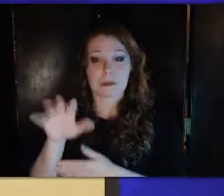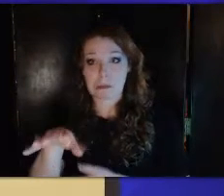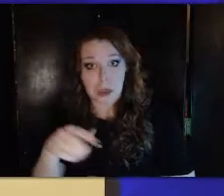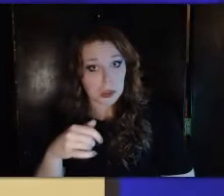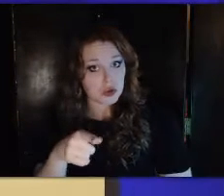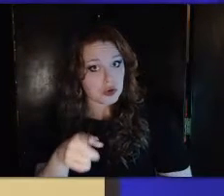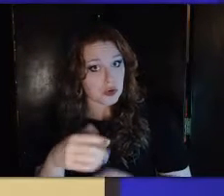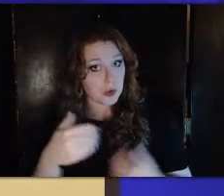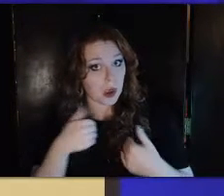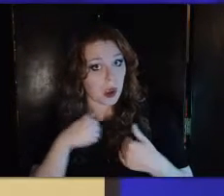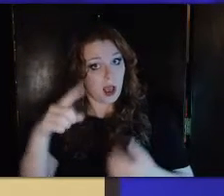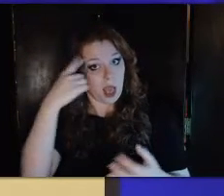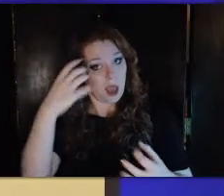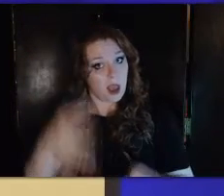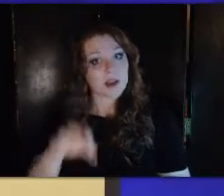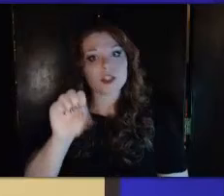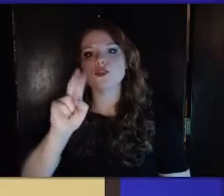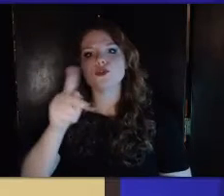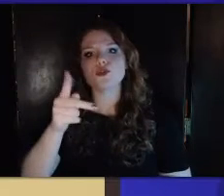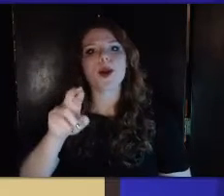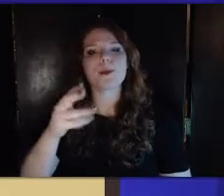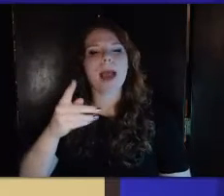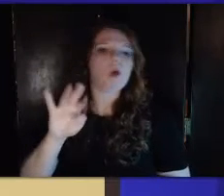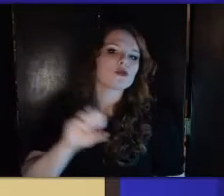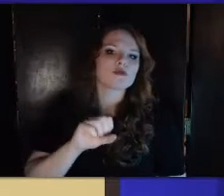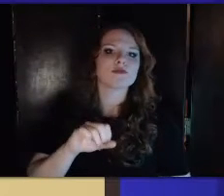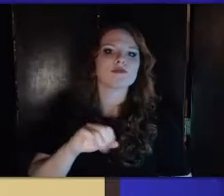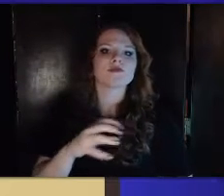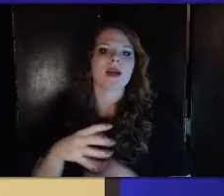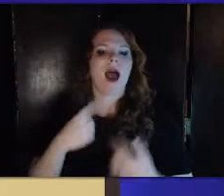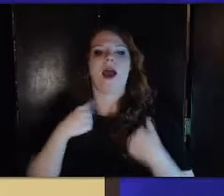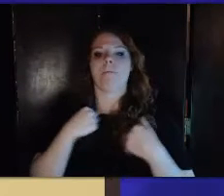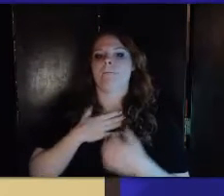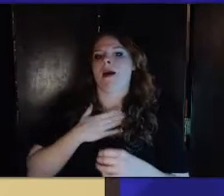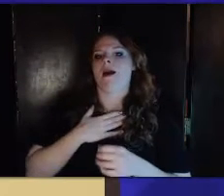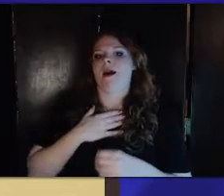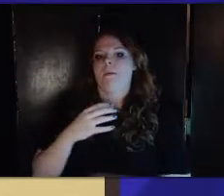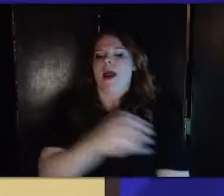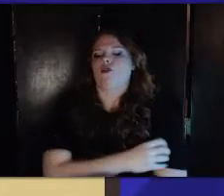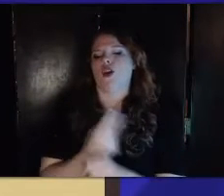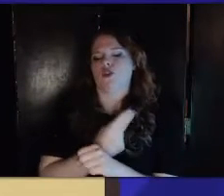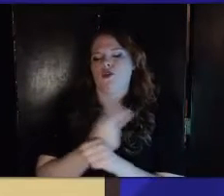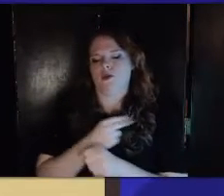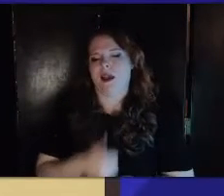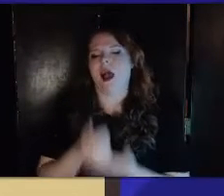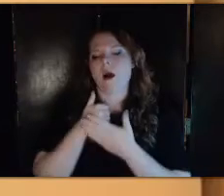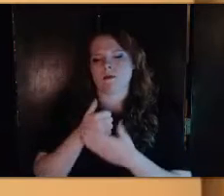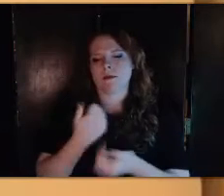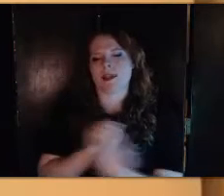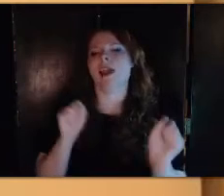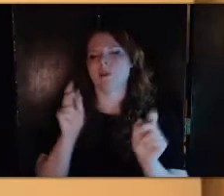could have superpowers, what would they be? Sebastian says he would use his powers to do good and save people. That's